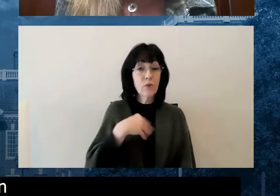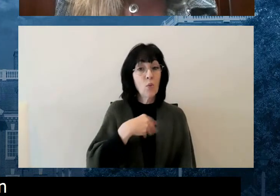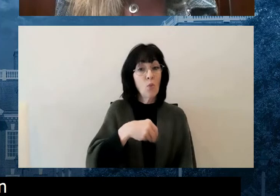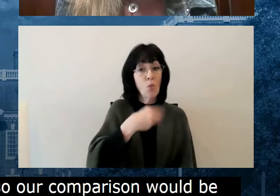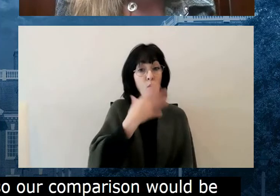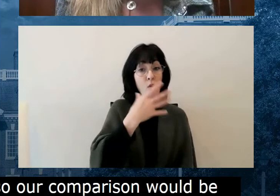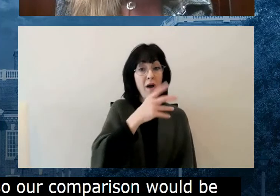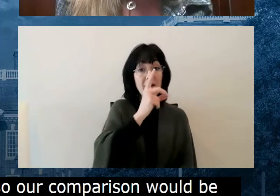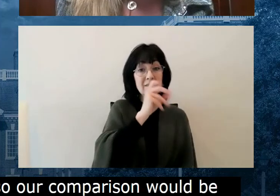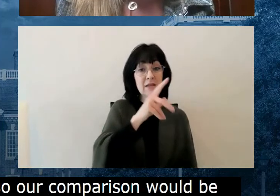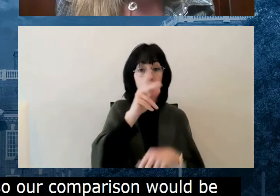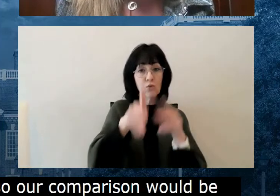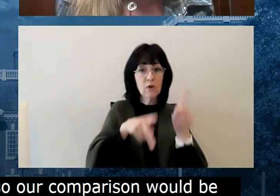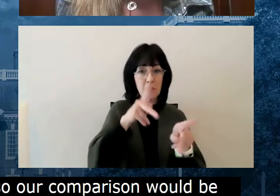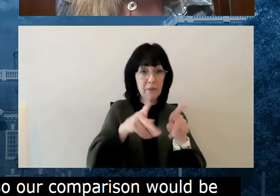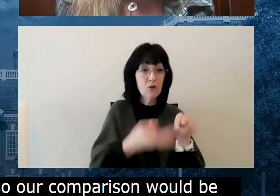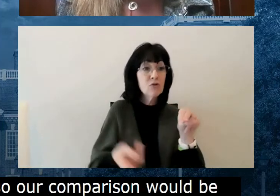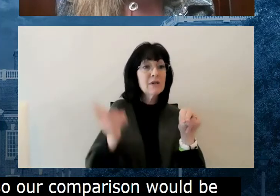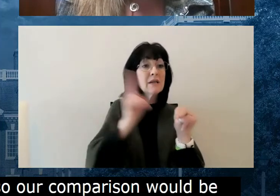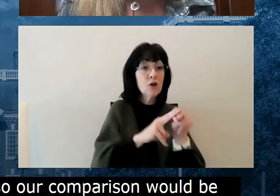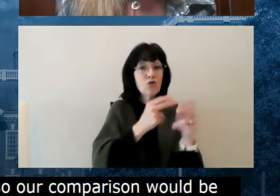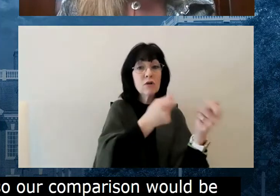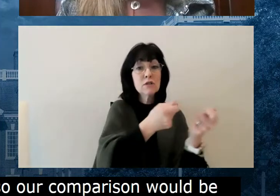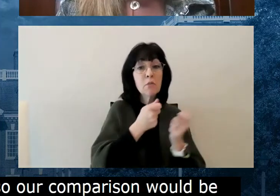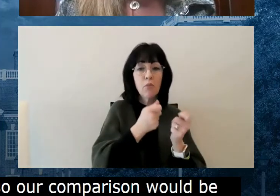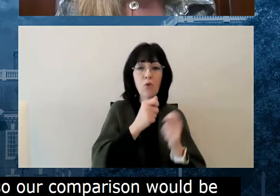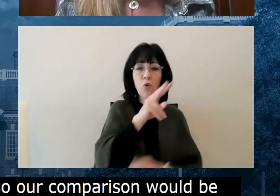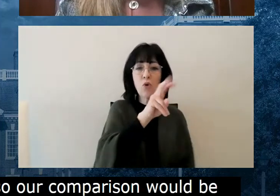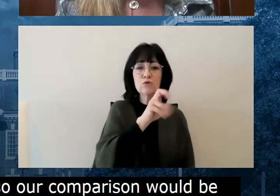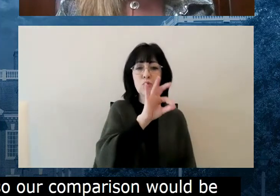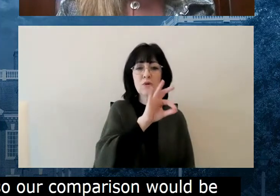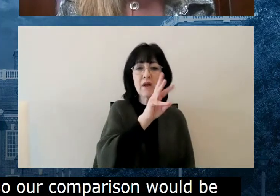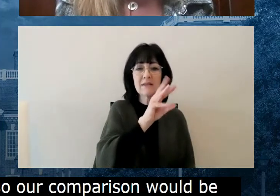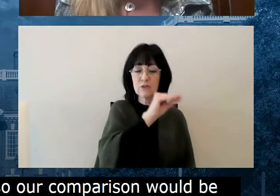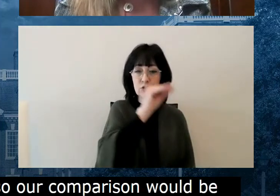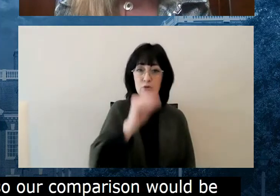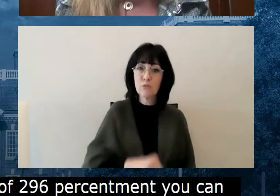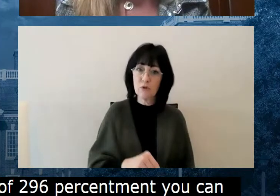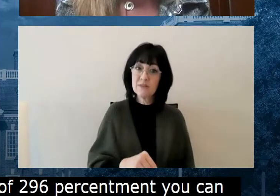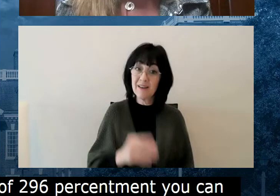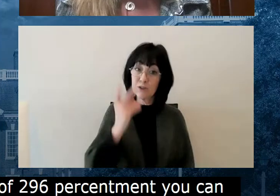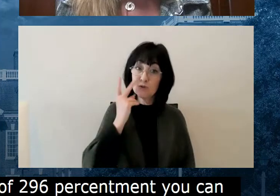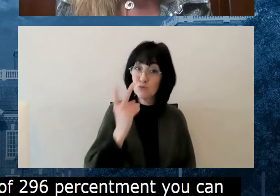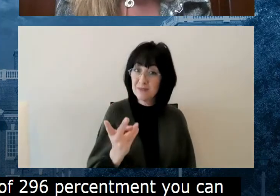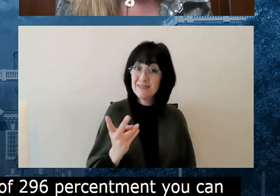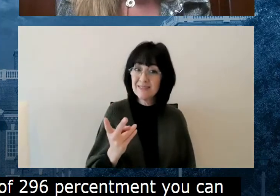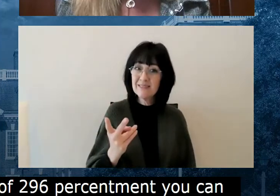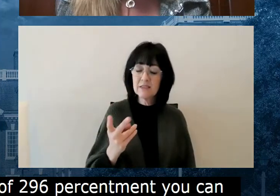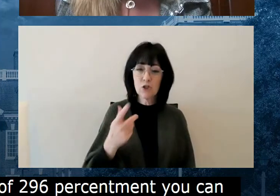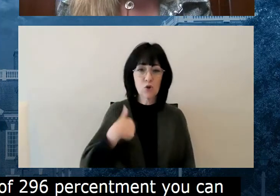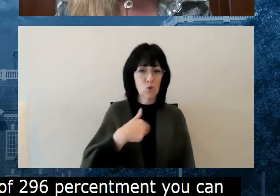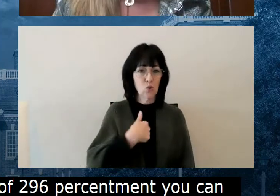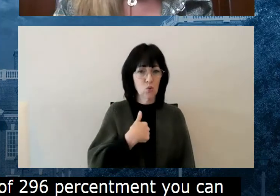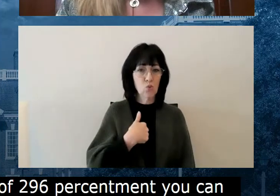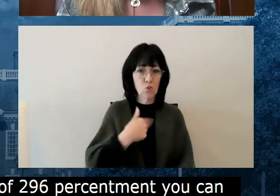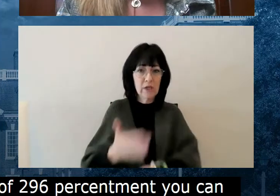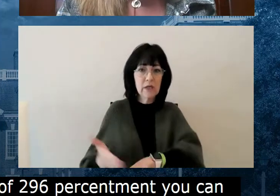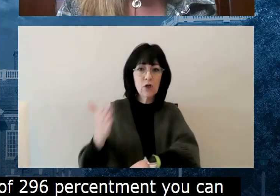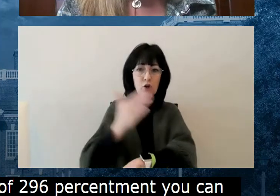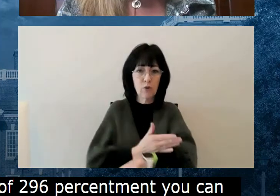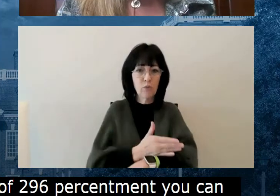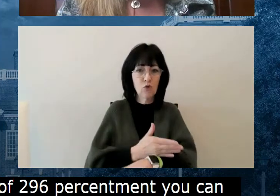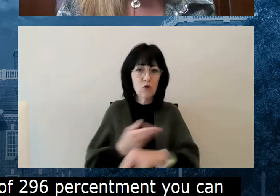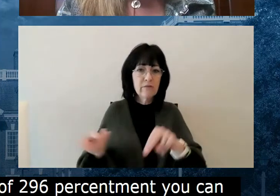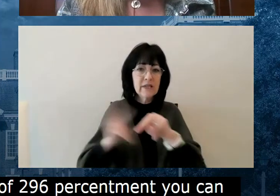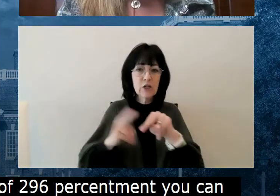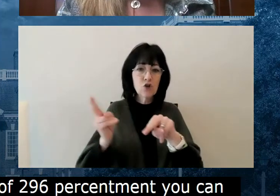saw an increase of 296%. So you can see from this that we increased the pace of vaccinations faster among Black